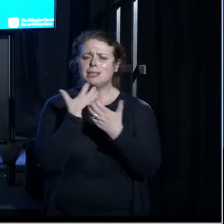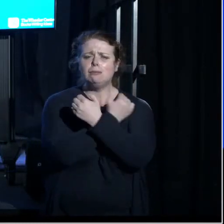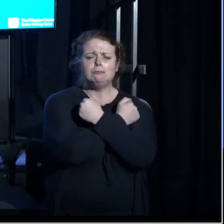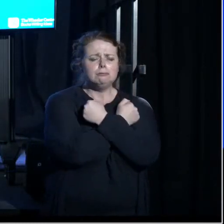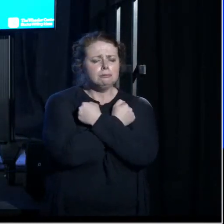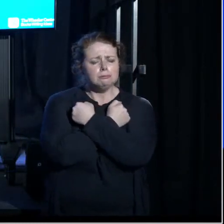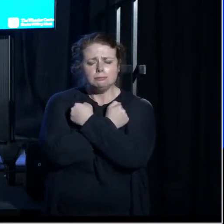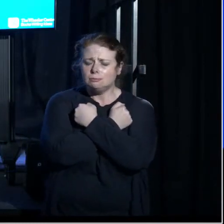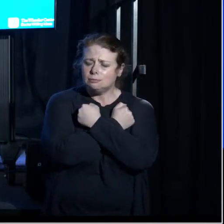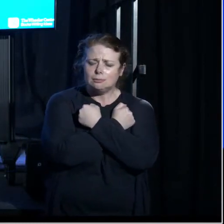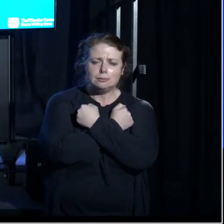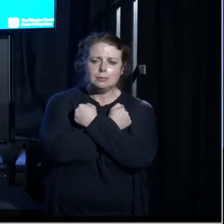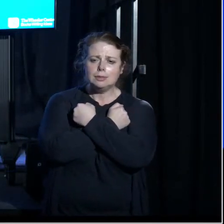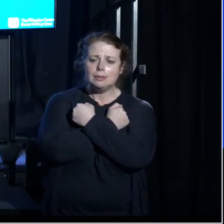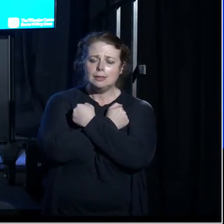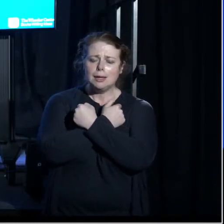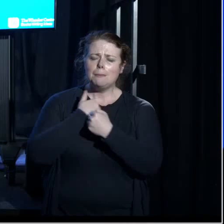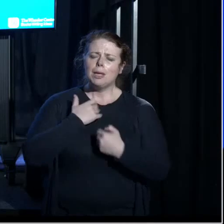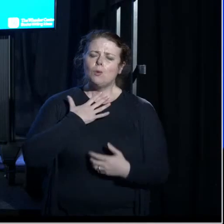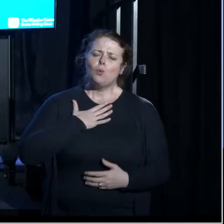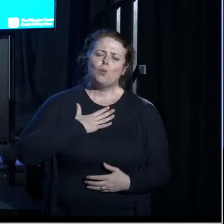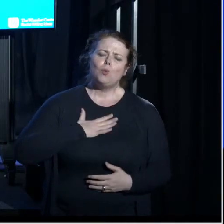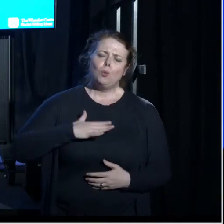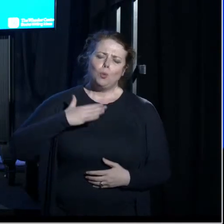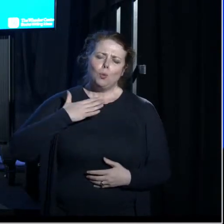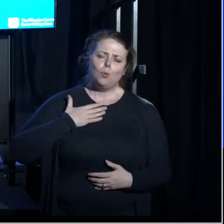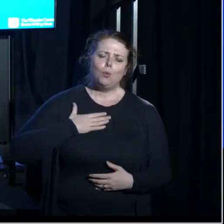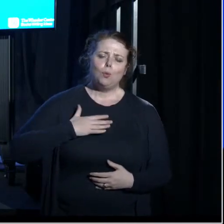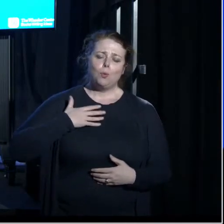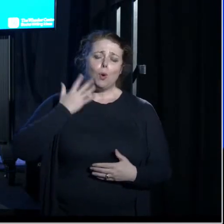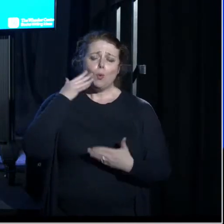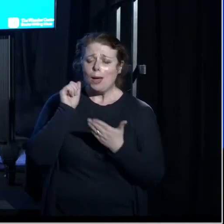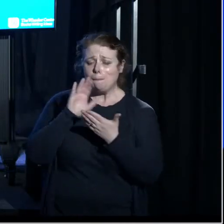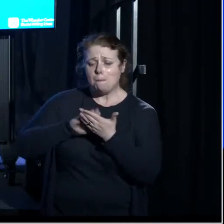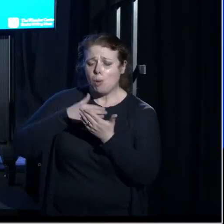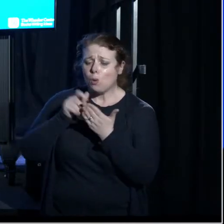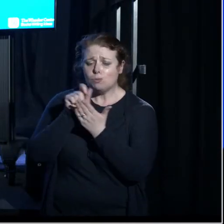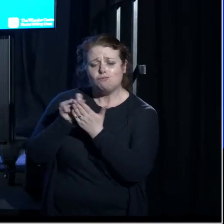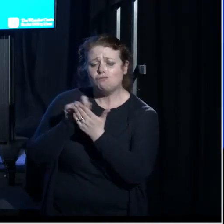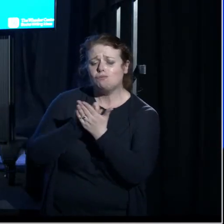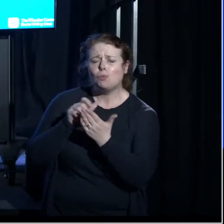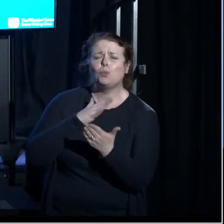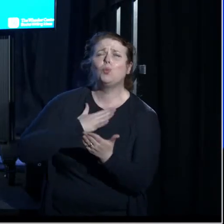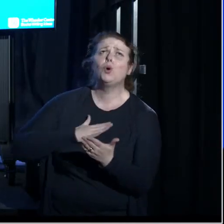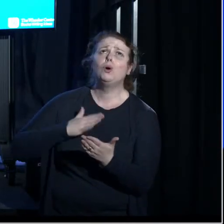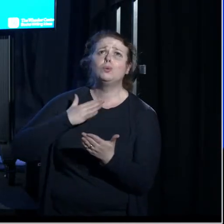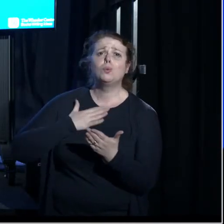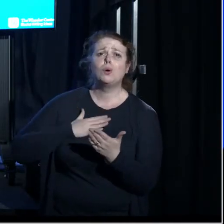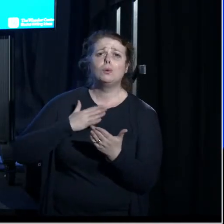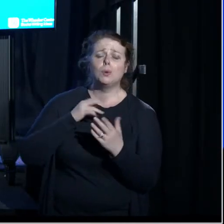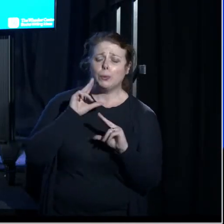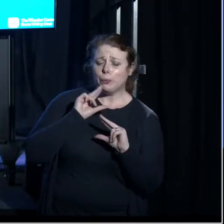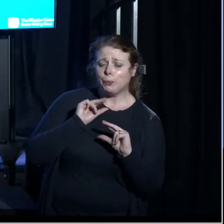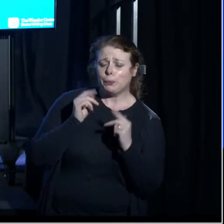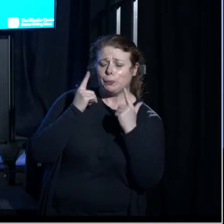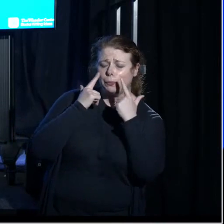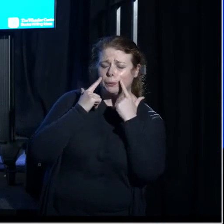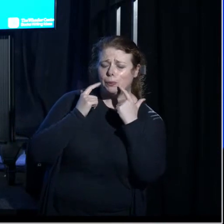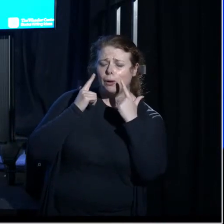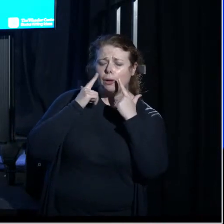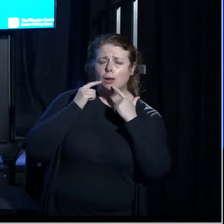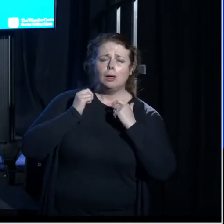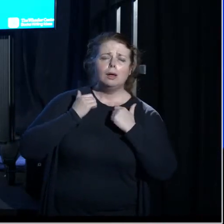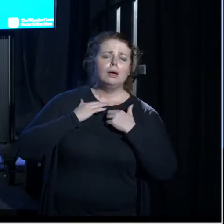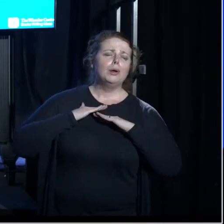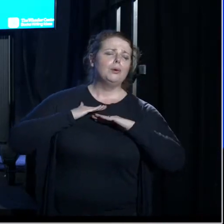hold me close in a way that I have ached for in every other poem I write, and whisper with quiet tears of relief how I